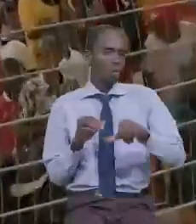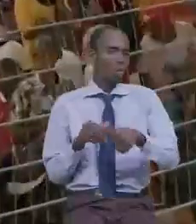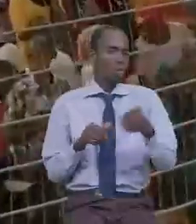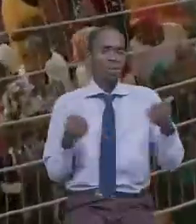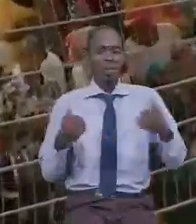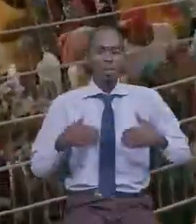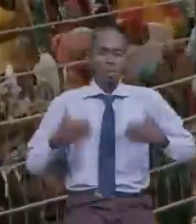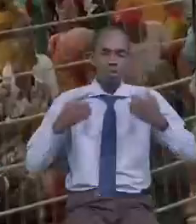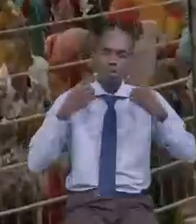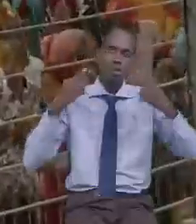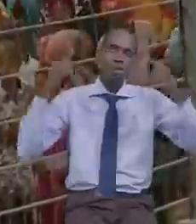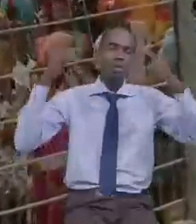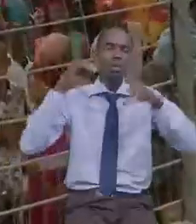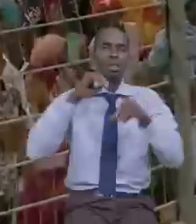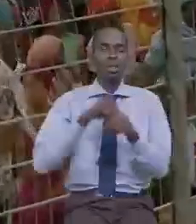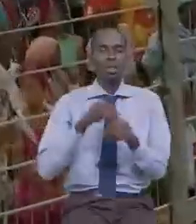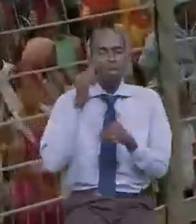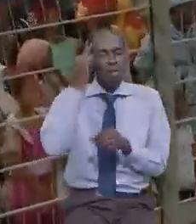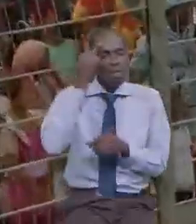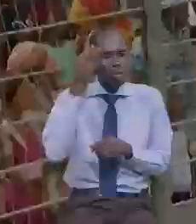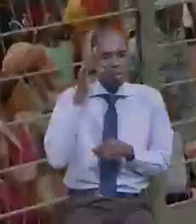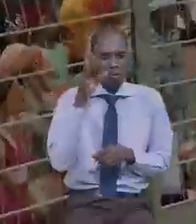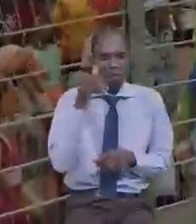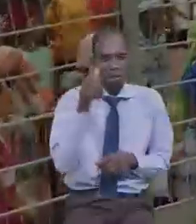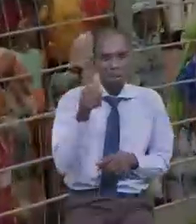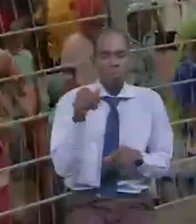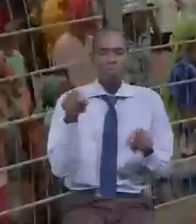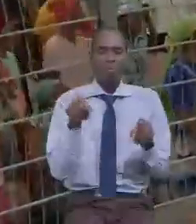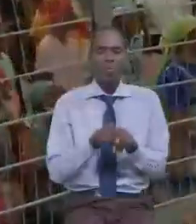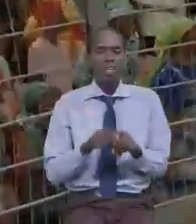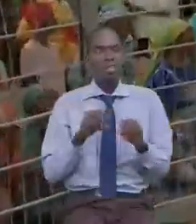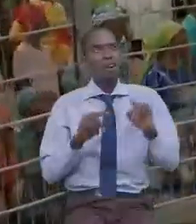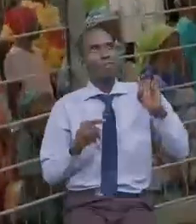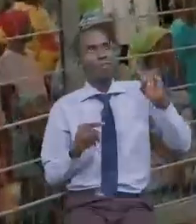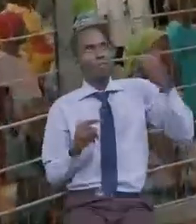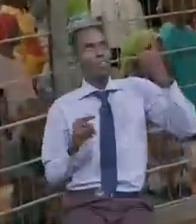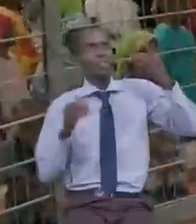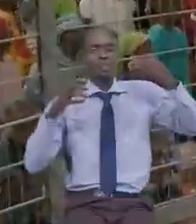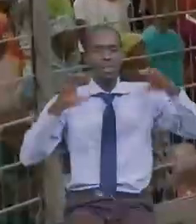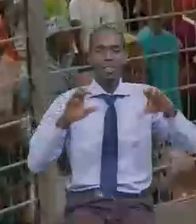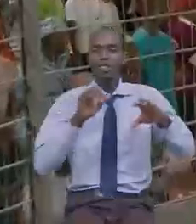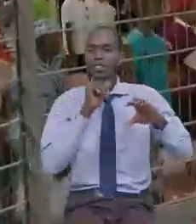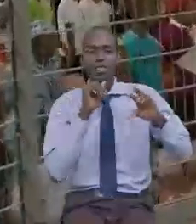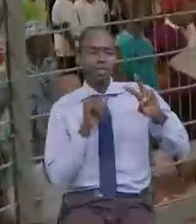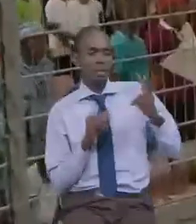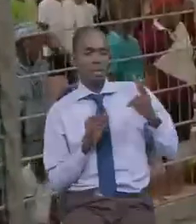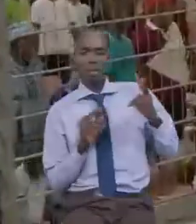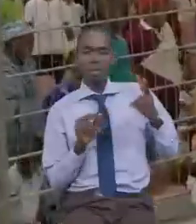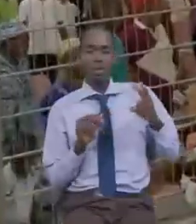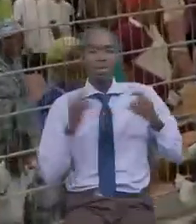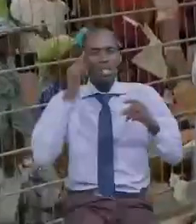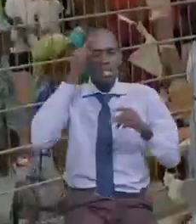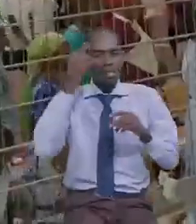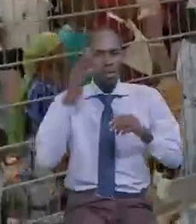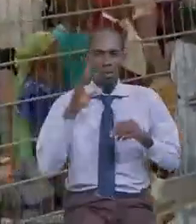achieving. Think of yourself as first class, not second rate. Think of yourself